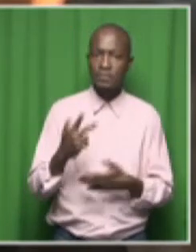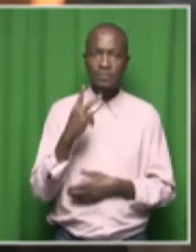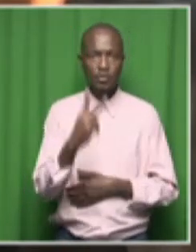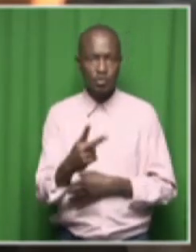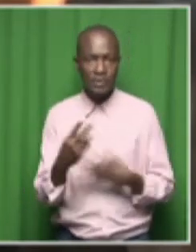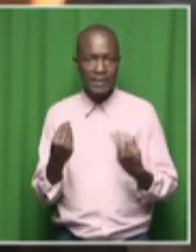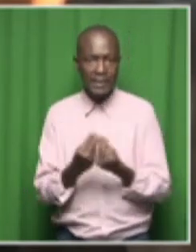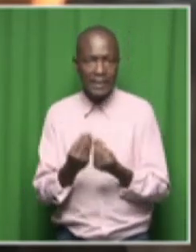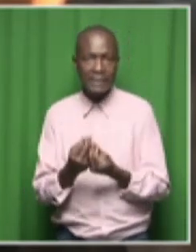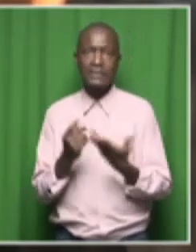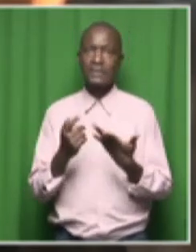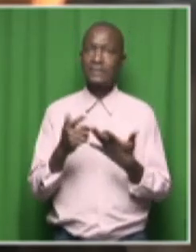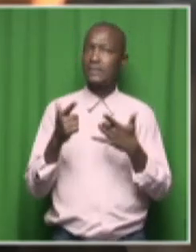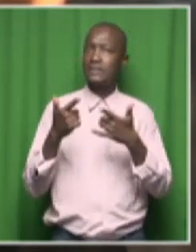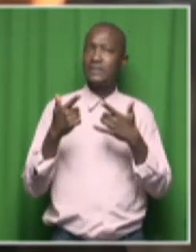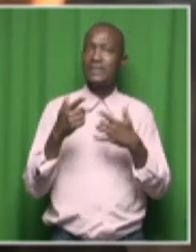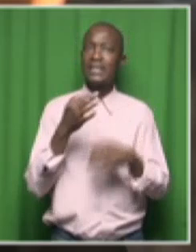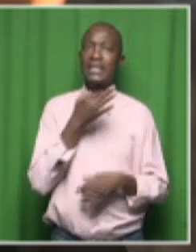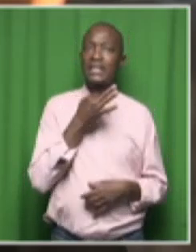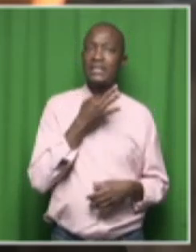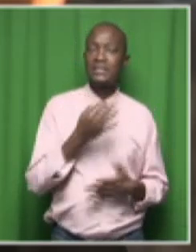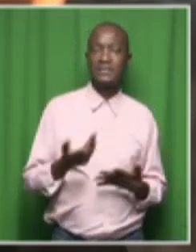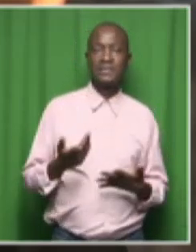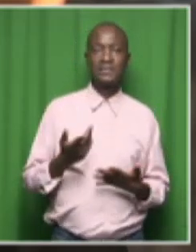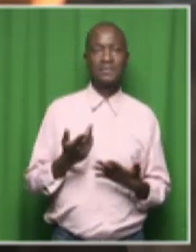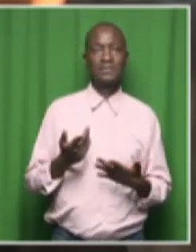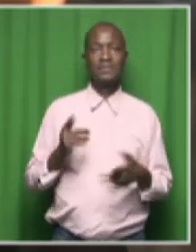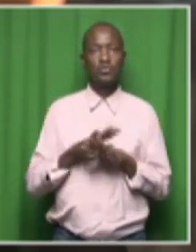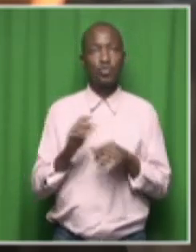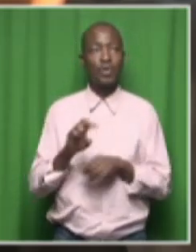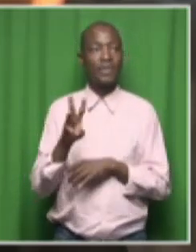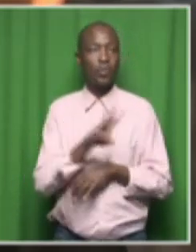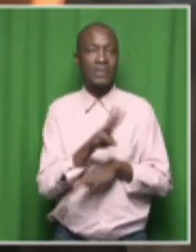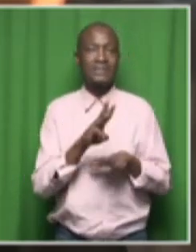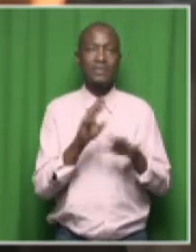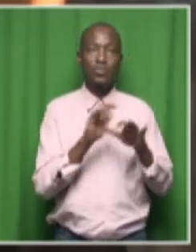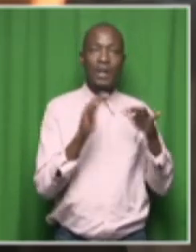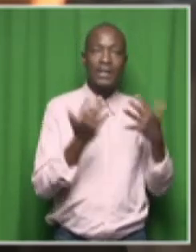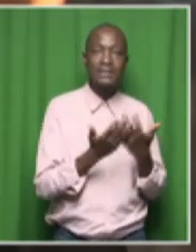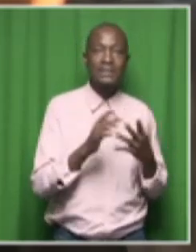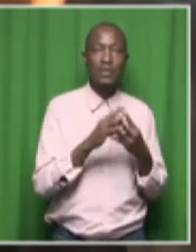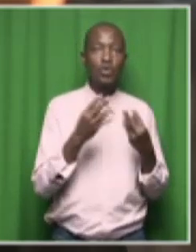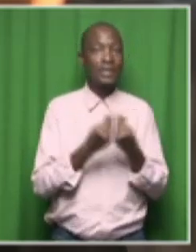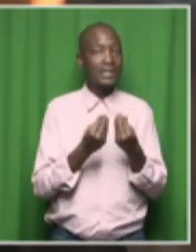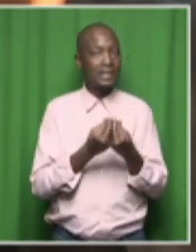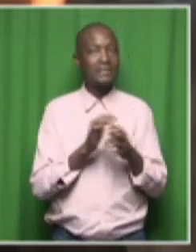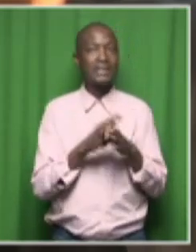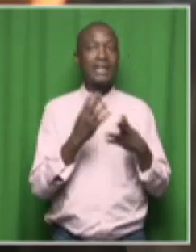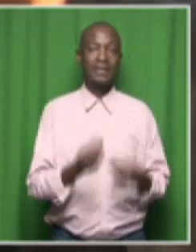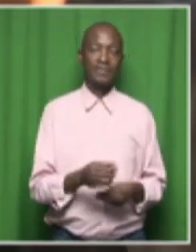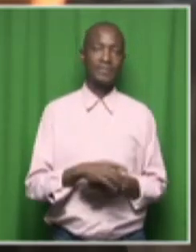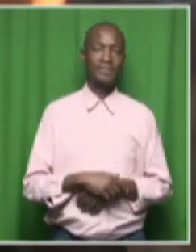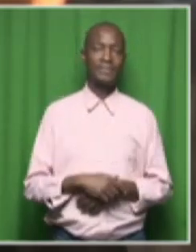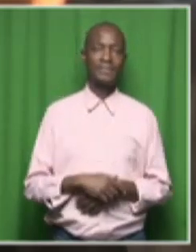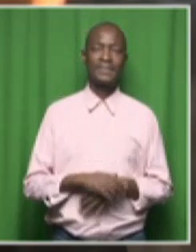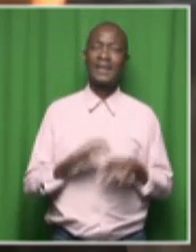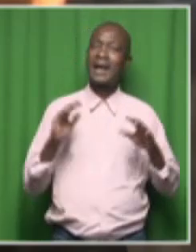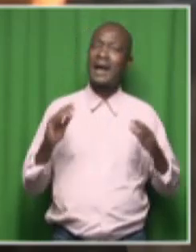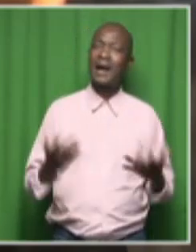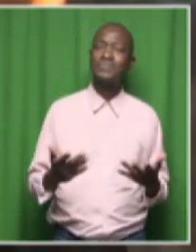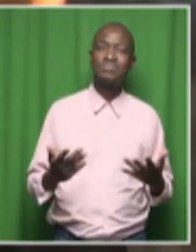things in English, you are sort of inundated with the Western world and all the things that they've got. So where does that sort